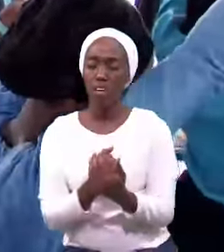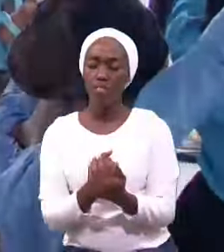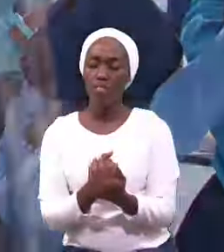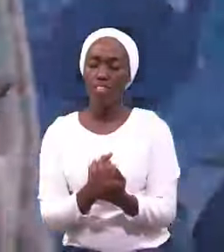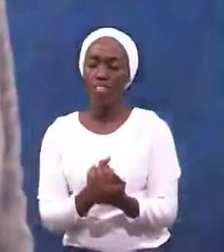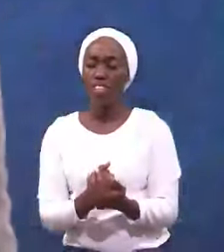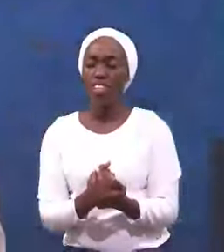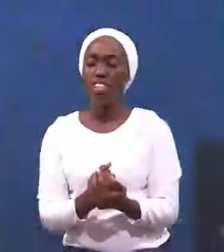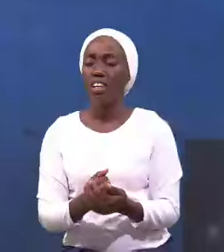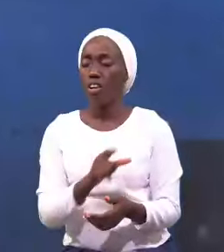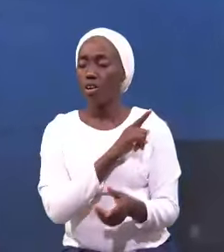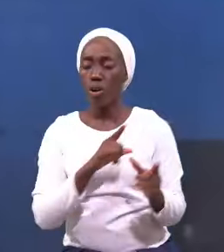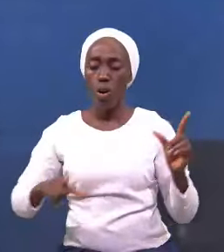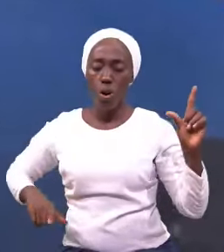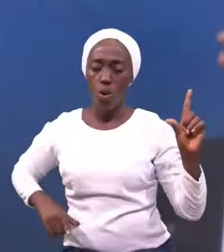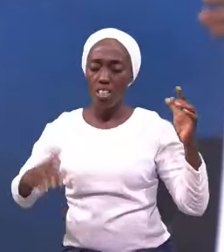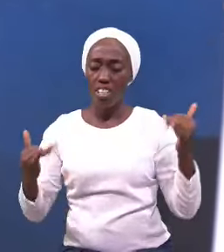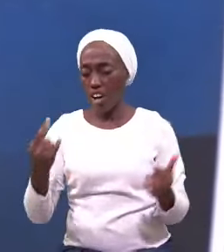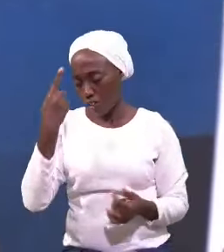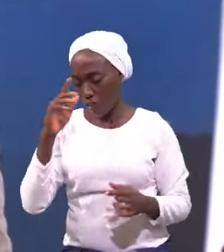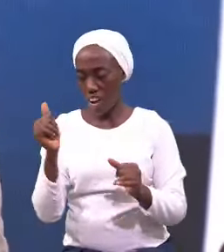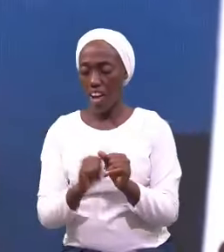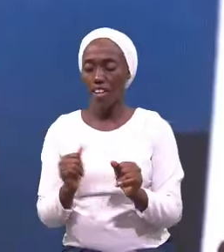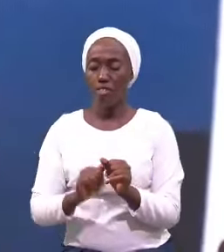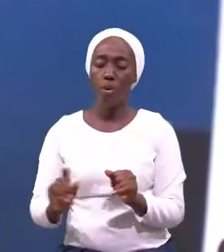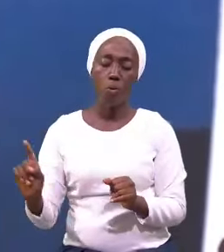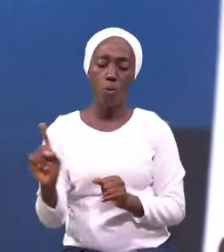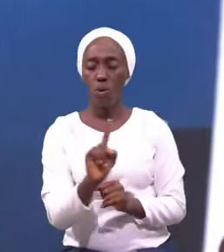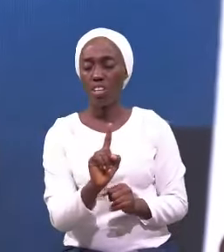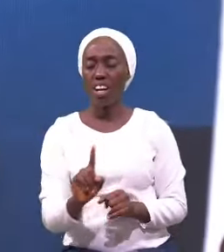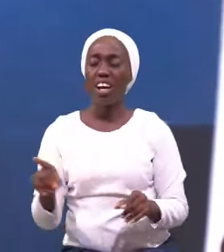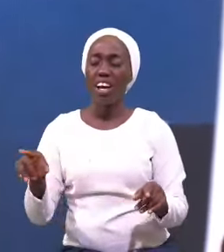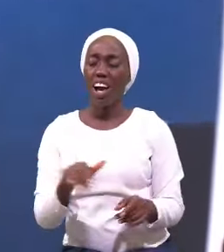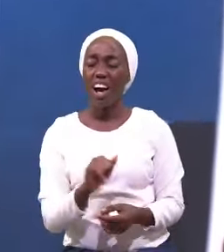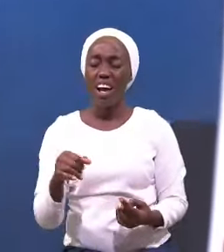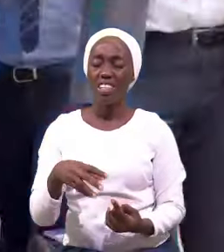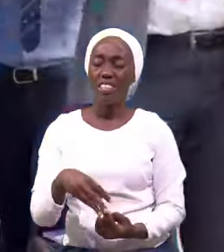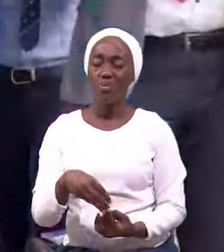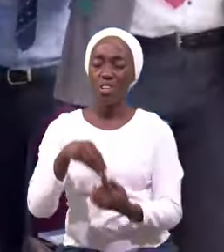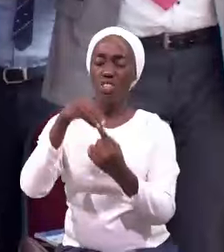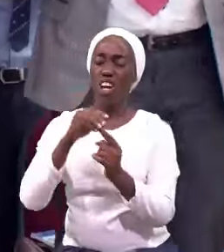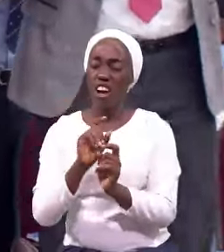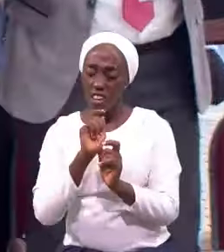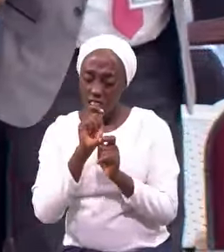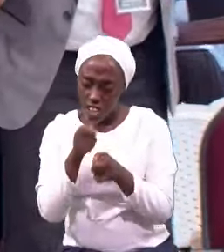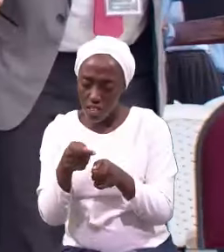Lord, now for everyone. A special gift for everyone.